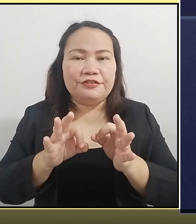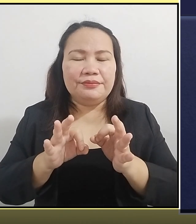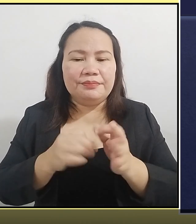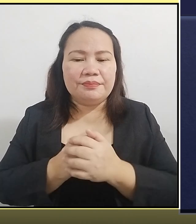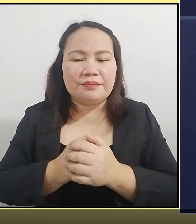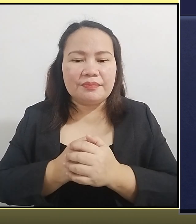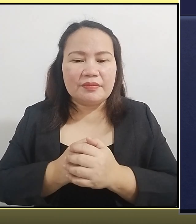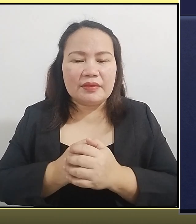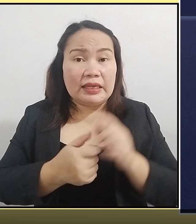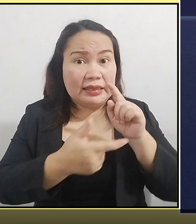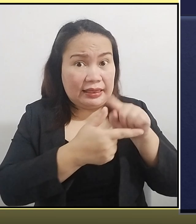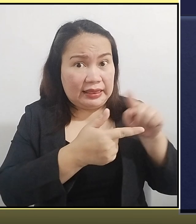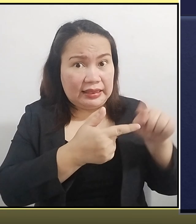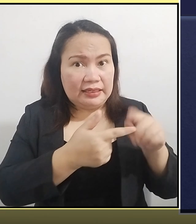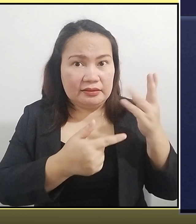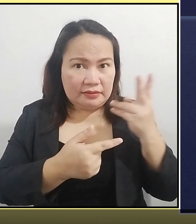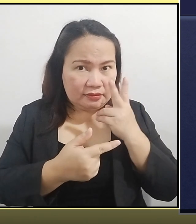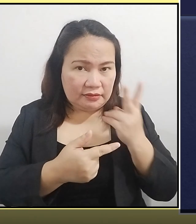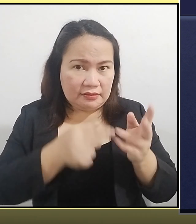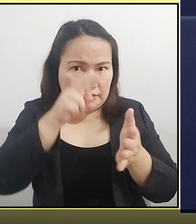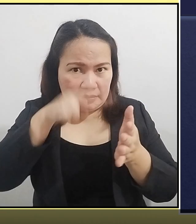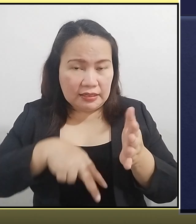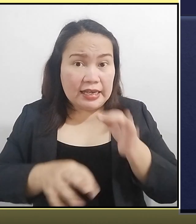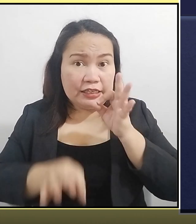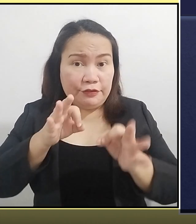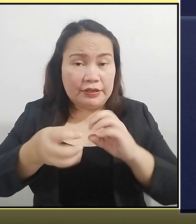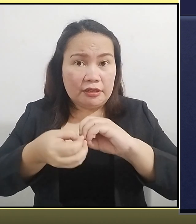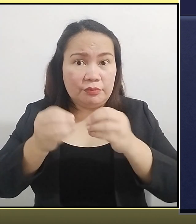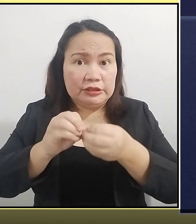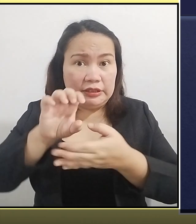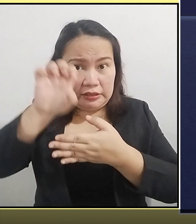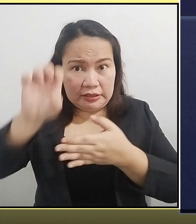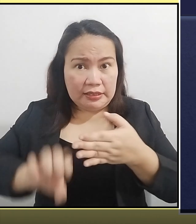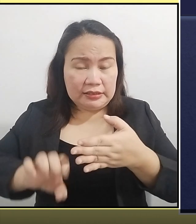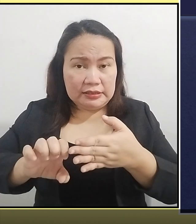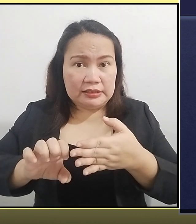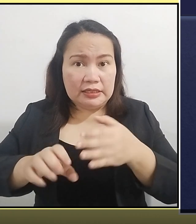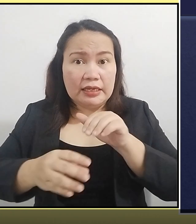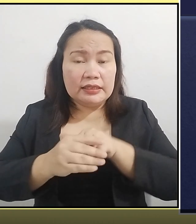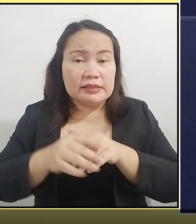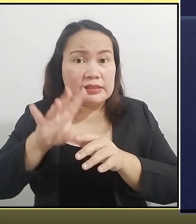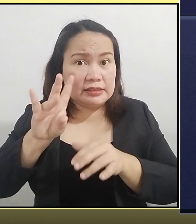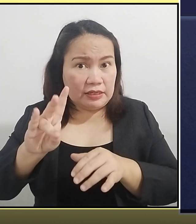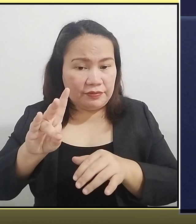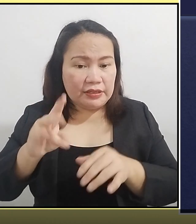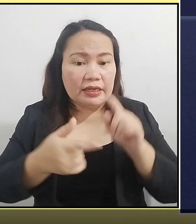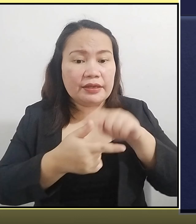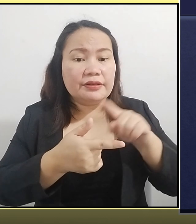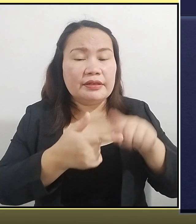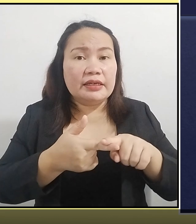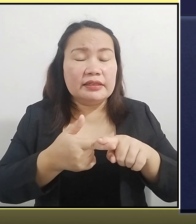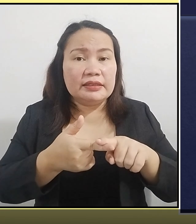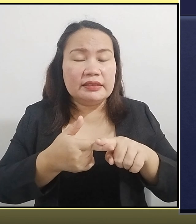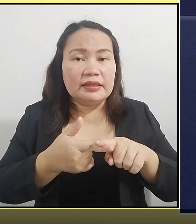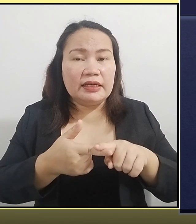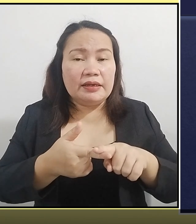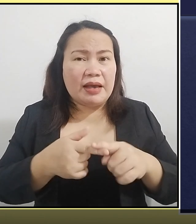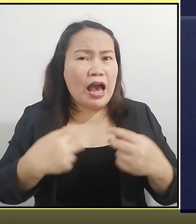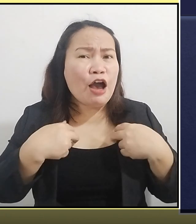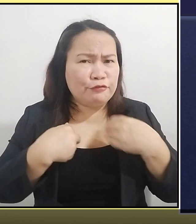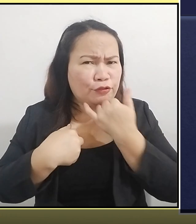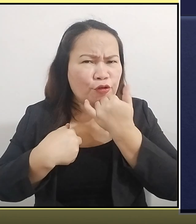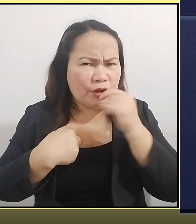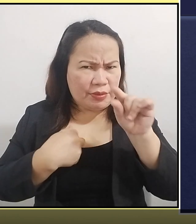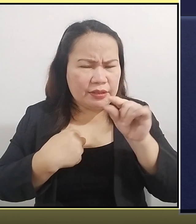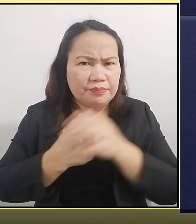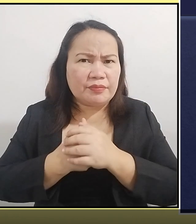and then. Okay, so kung babasahin natin, if a number ends in 7, then is an odd number. So, may mali. So, ayusin